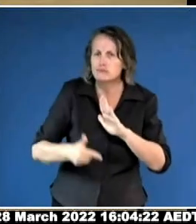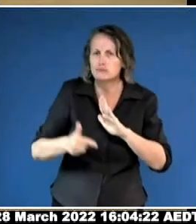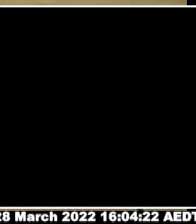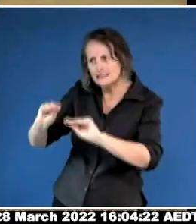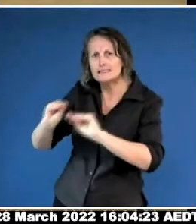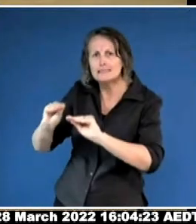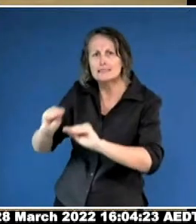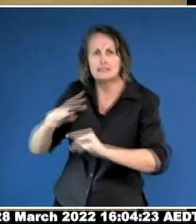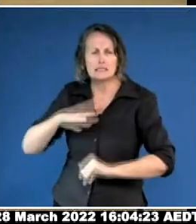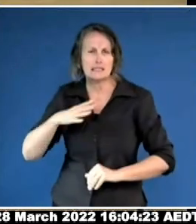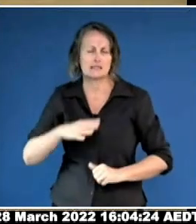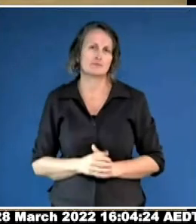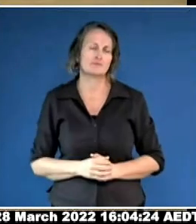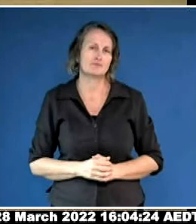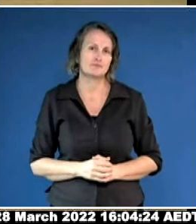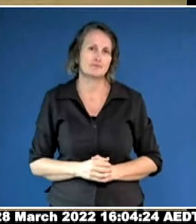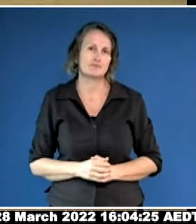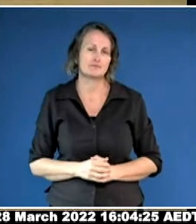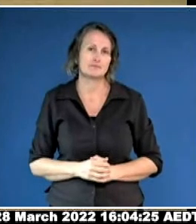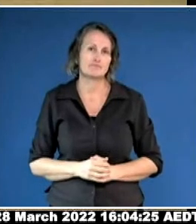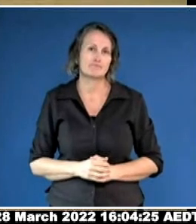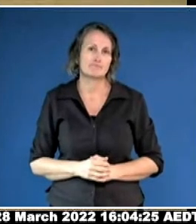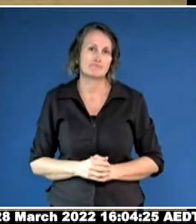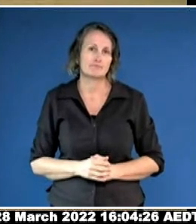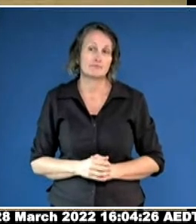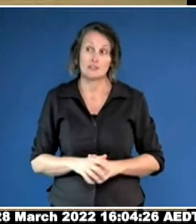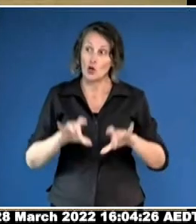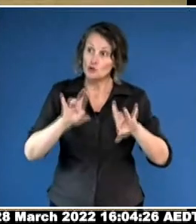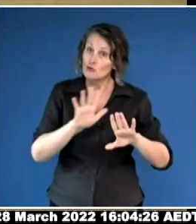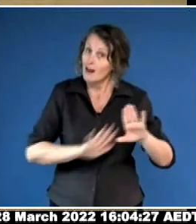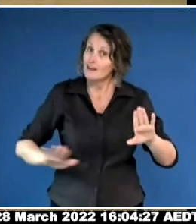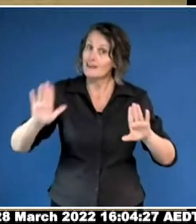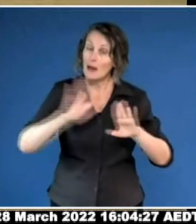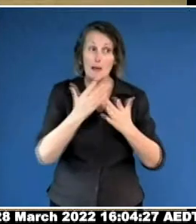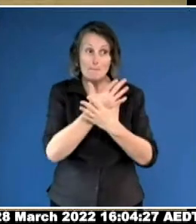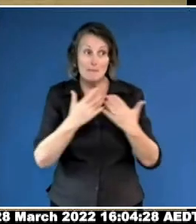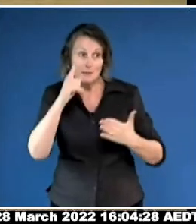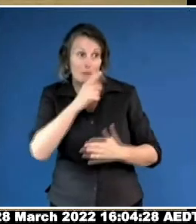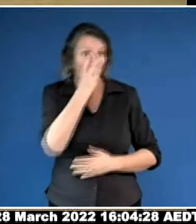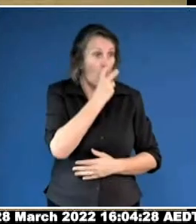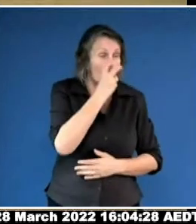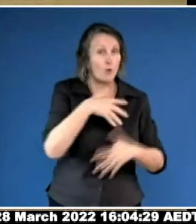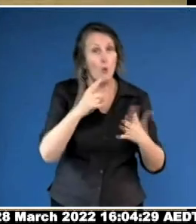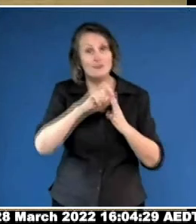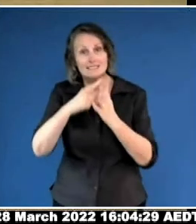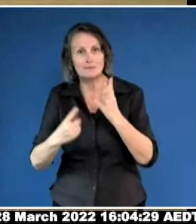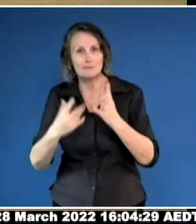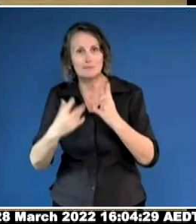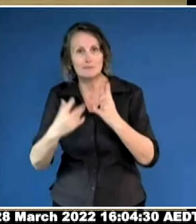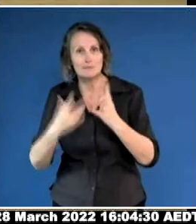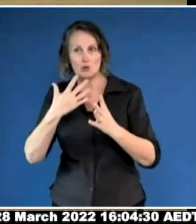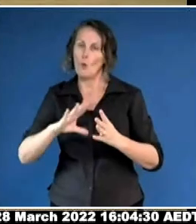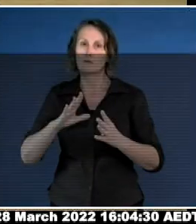and other older people with disabilities having a preference for being cared for in their own home, student placements are more often undertaken in